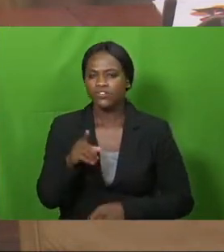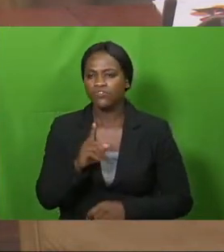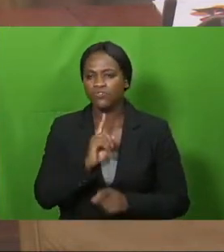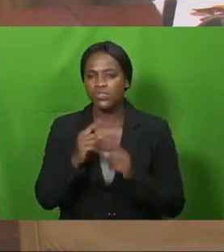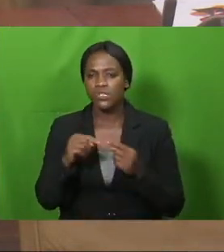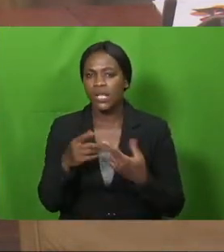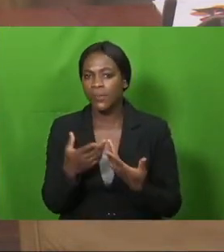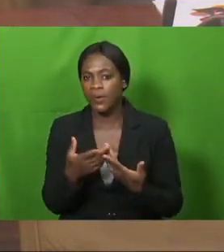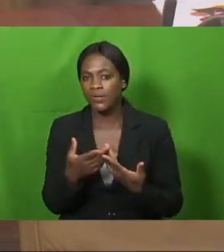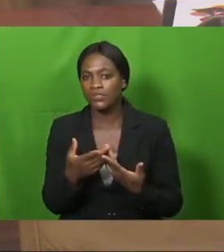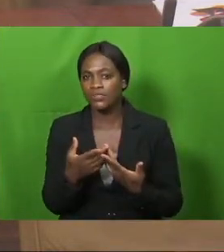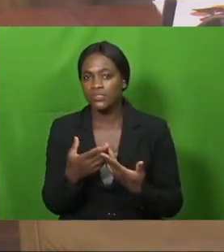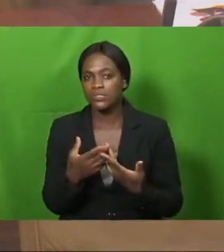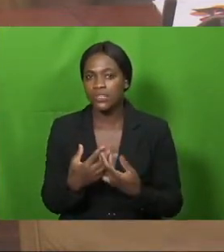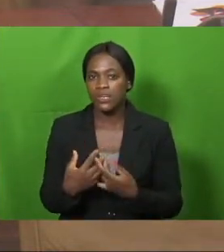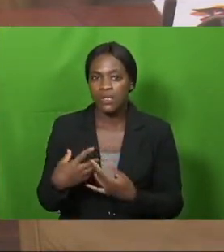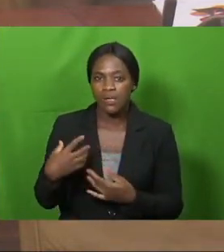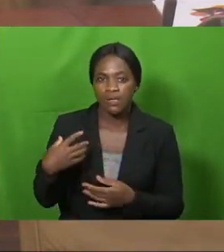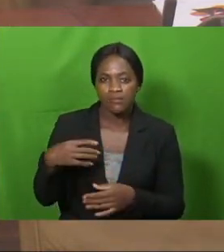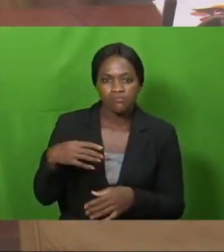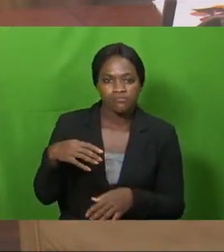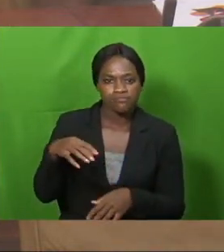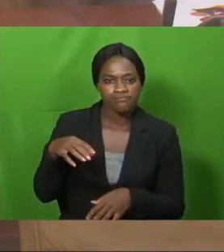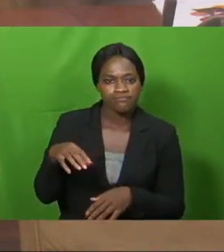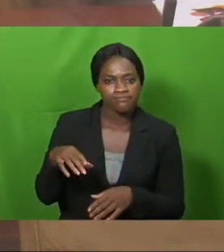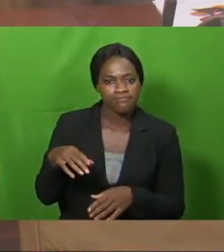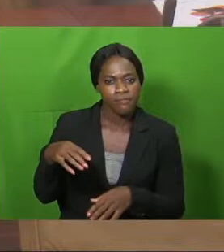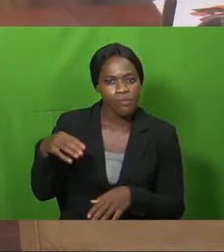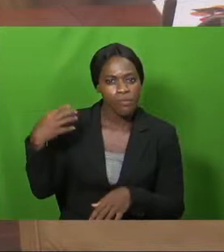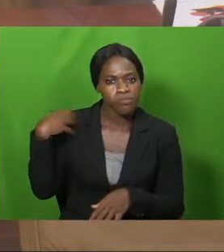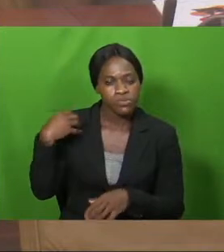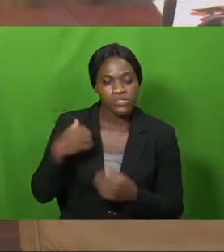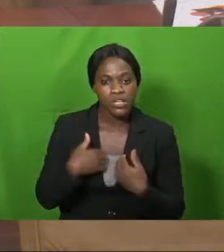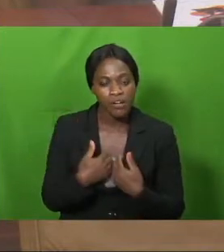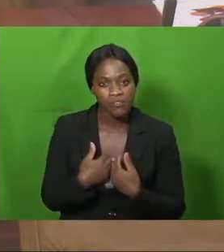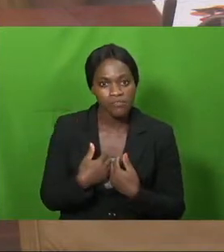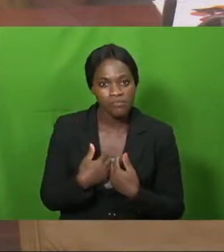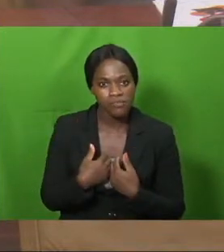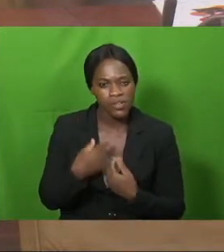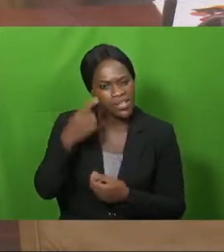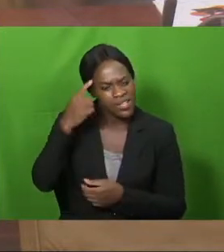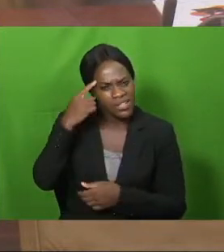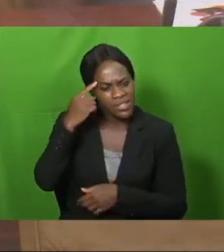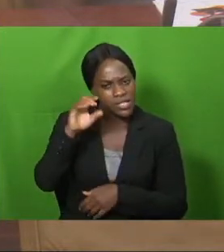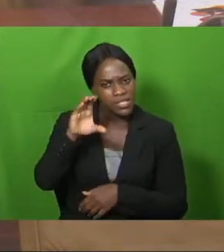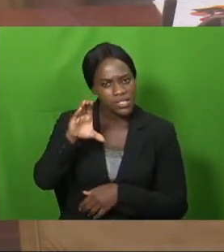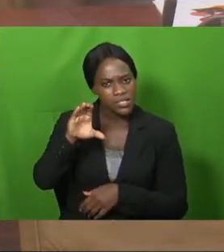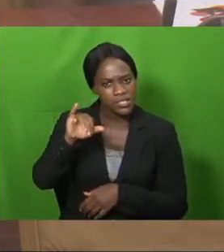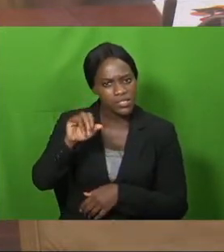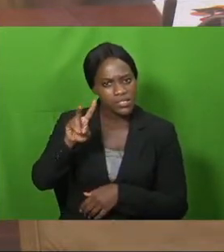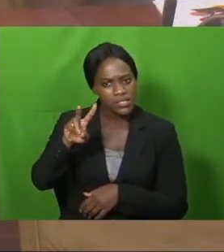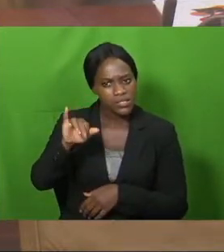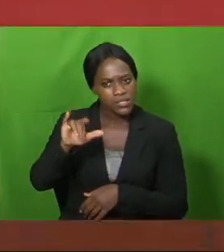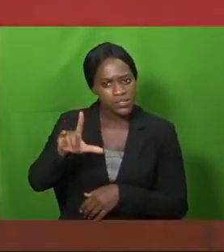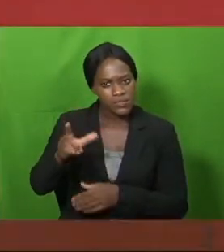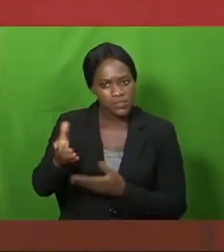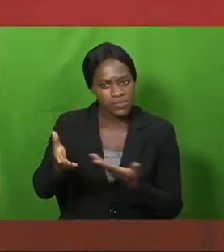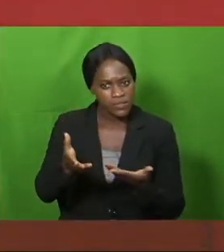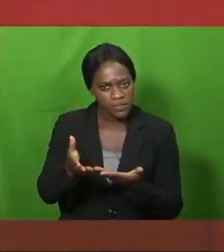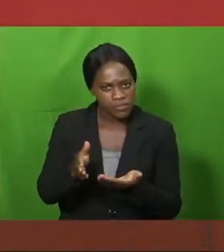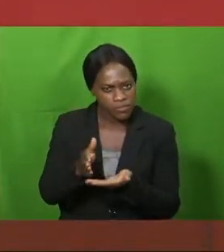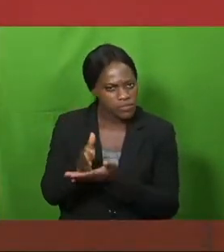2A? Yes. But I think the civil service, that's how they designate it. So it's right.